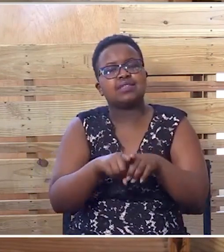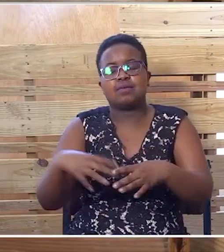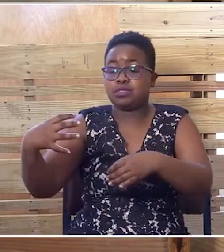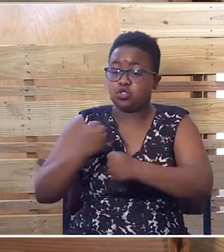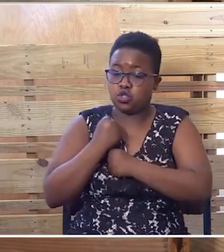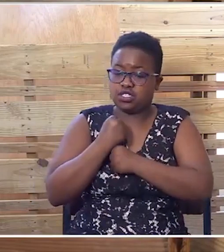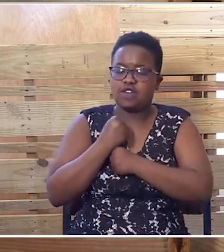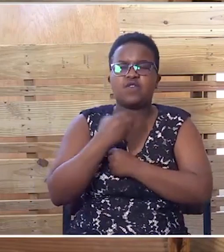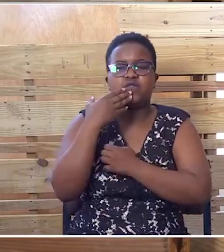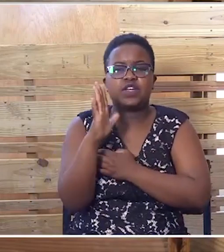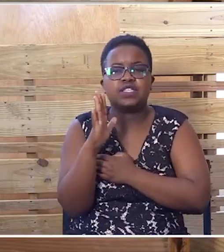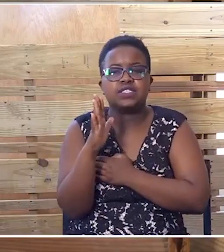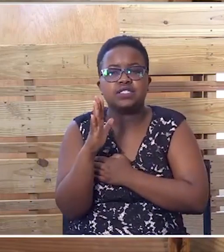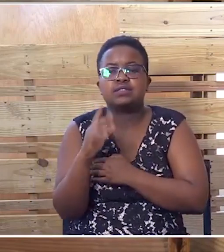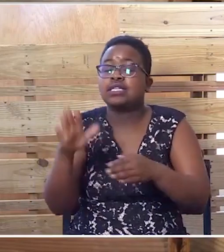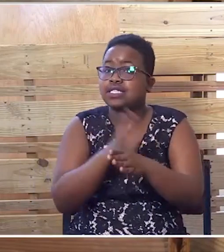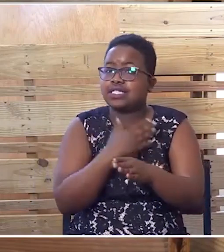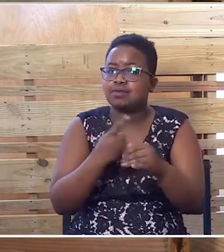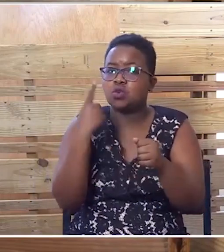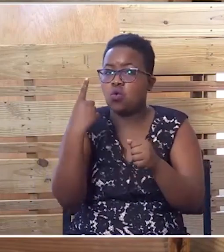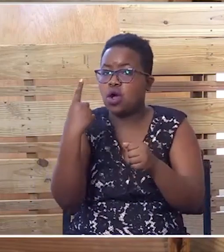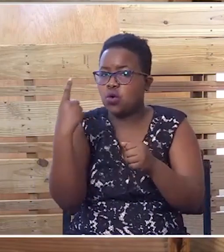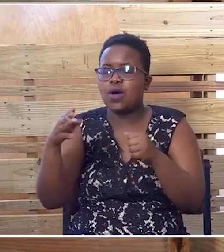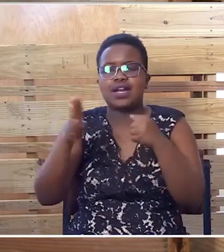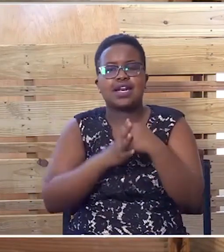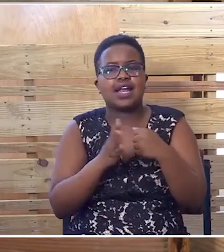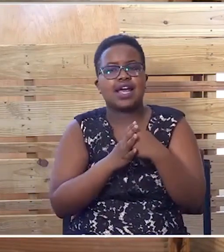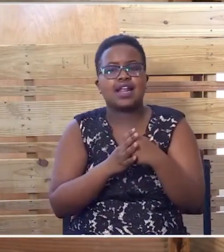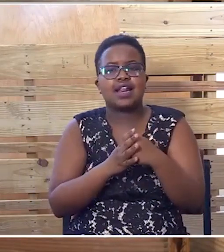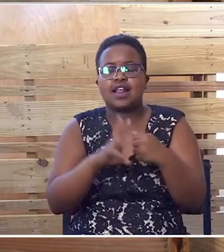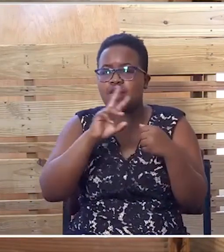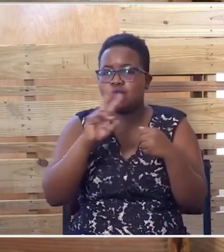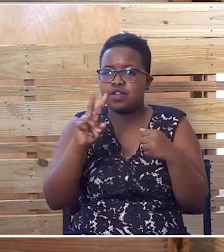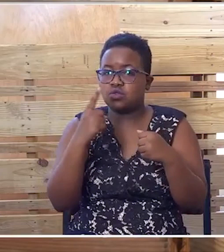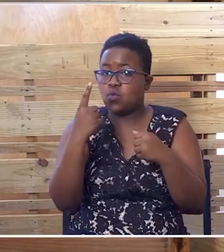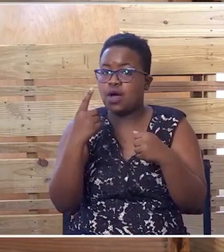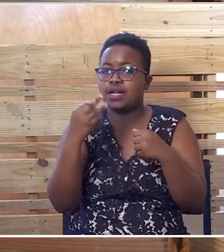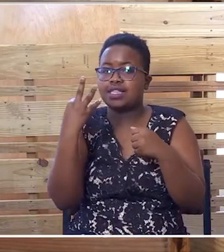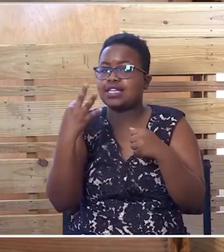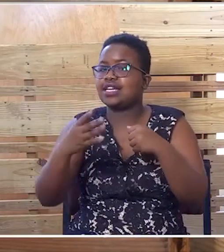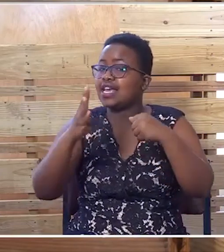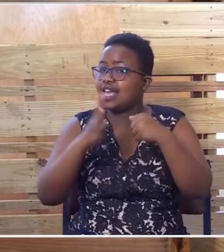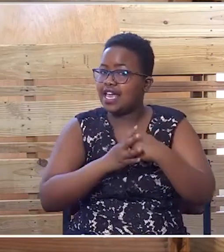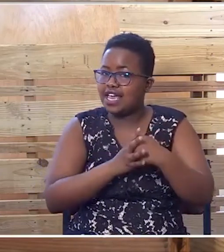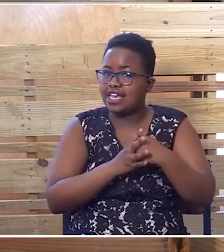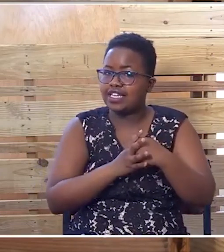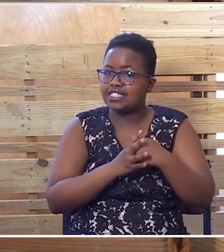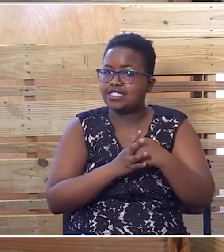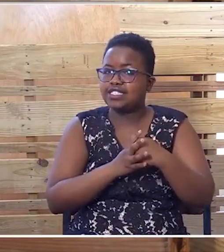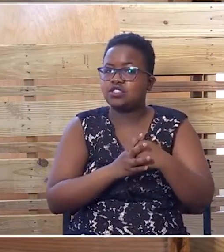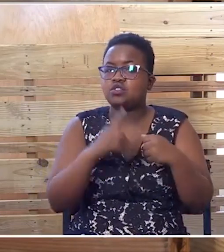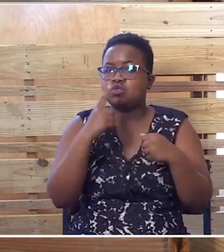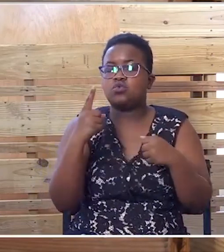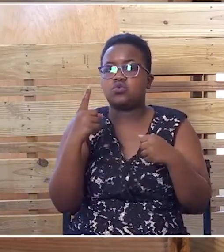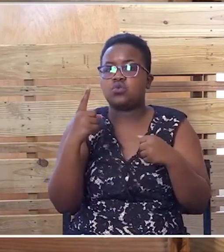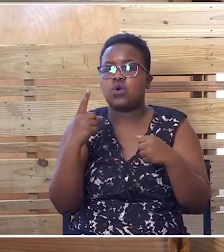trustworthy. Psalms 119, verse 137 and 38 and 138. And those are these are memory verses